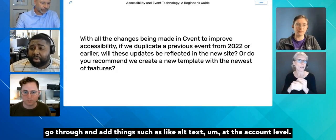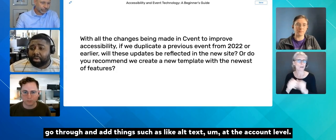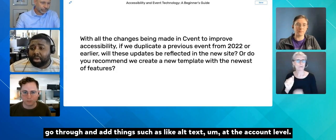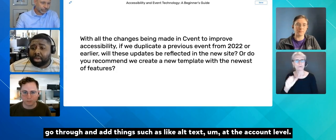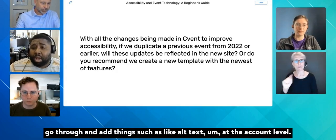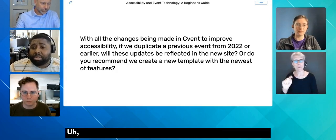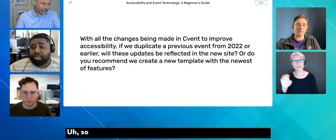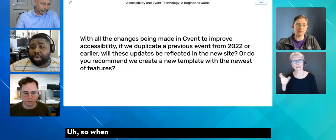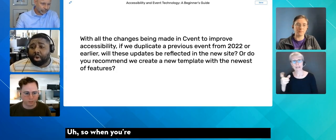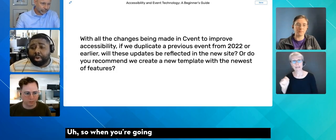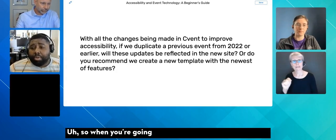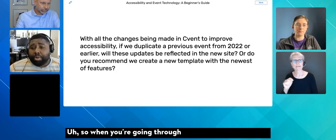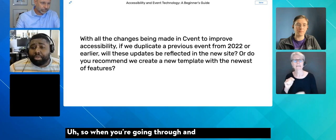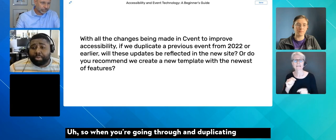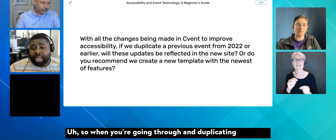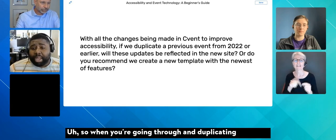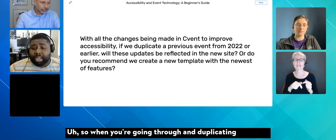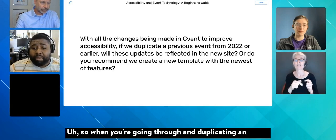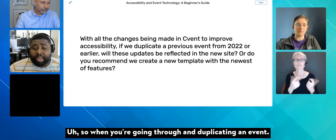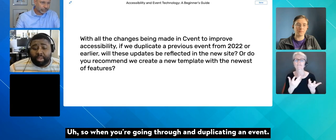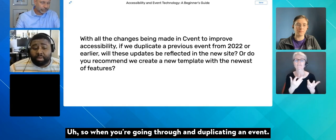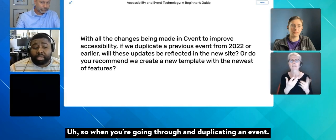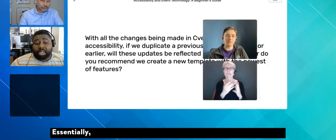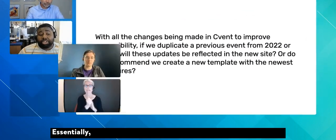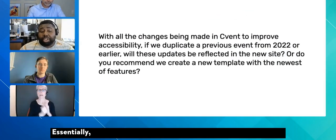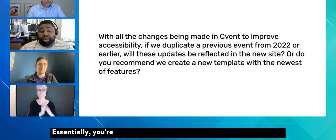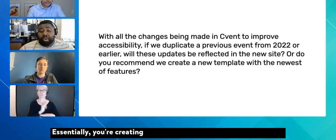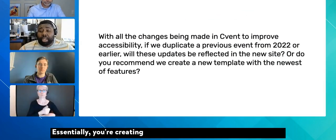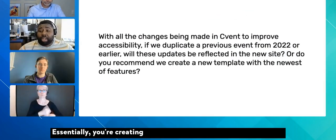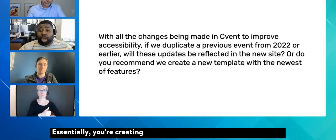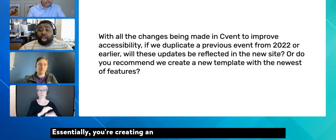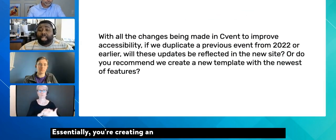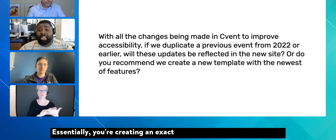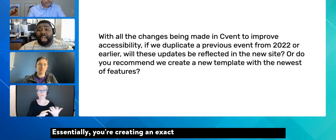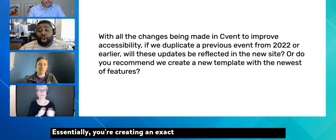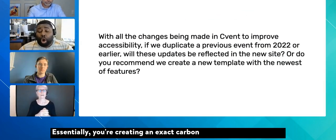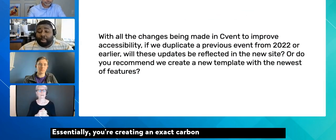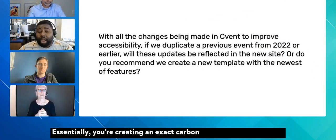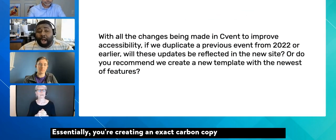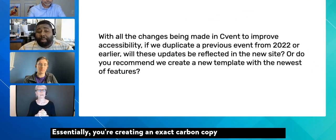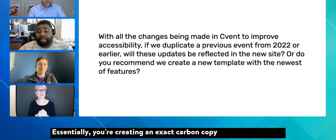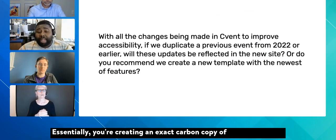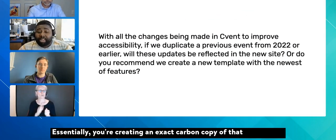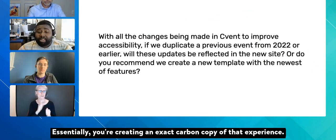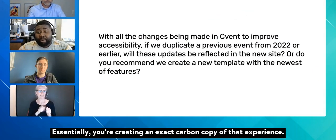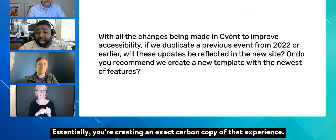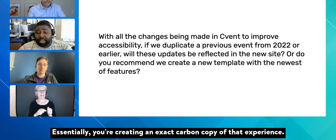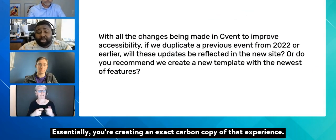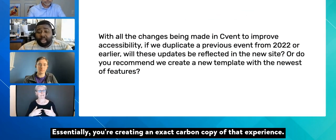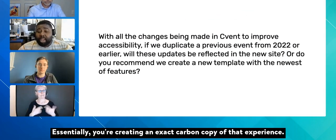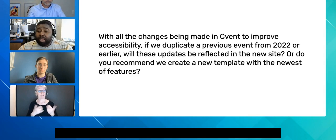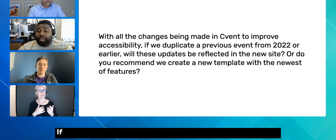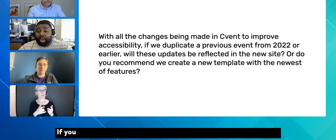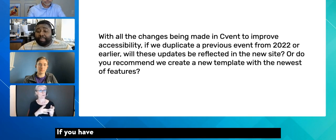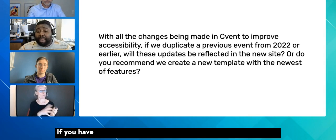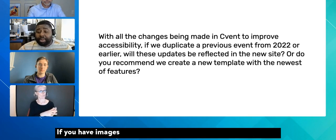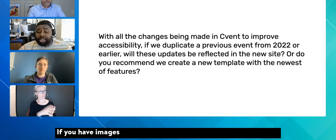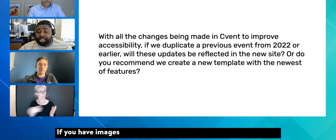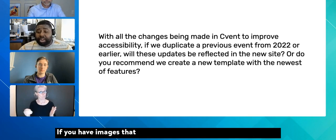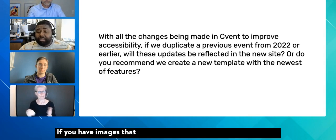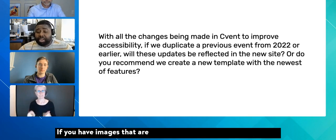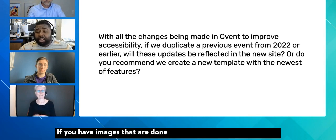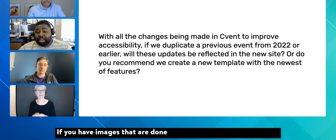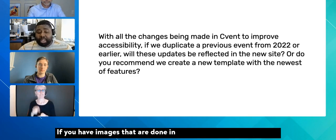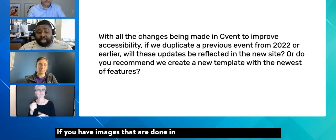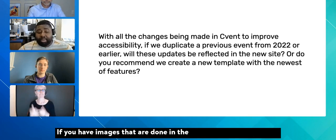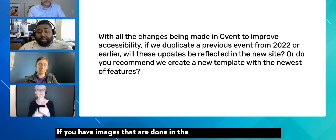account level. So when you're going through and duplicating an event, essentially you're creating an exact carbon copy of that experience. If you have